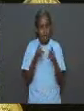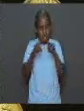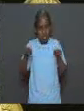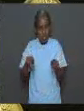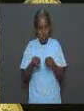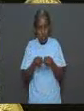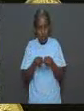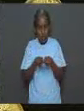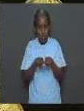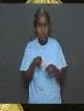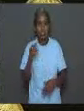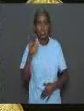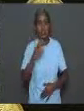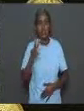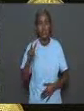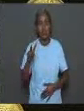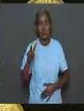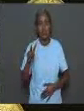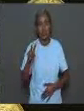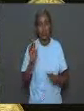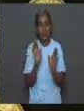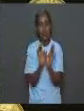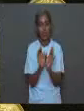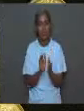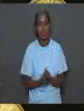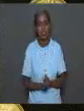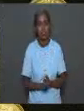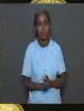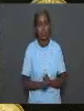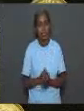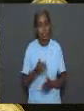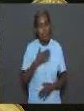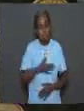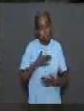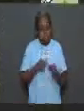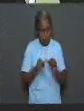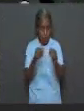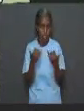of 52 playing cards. Please go ahead now.